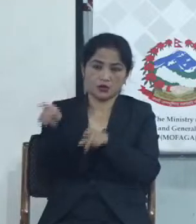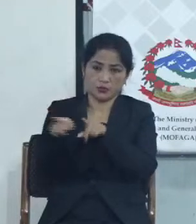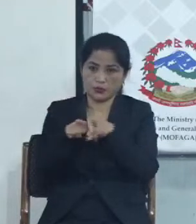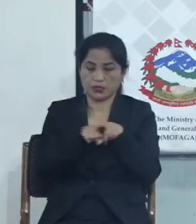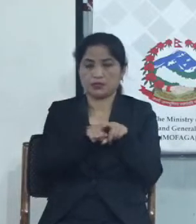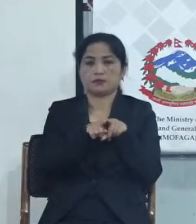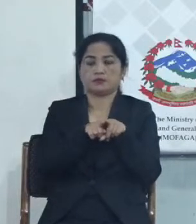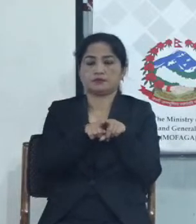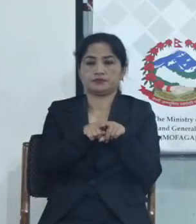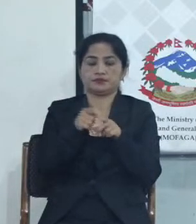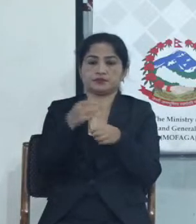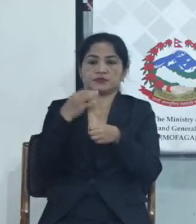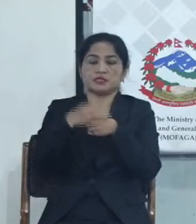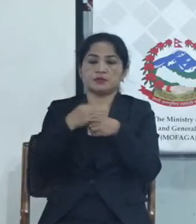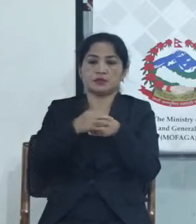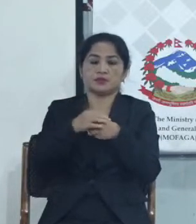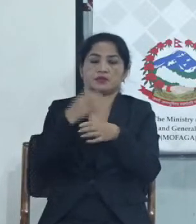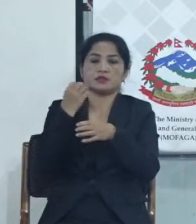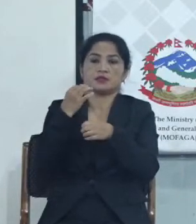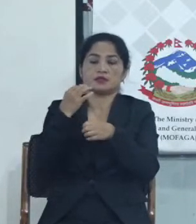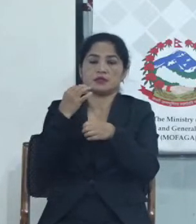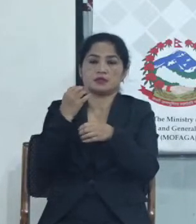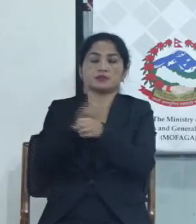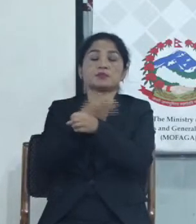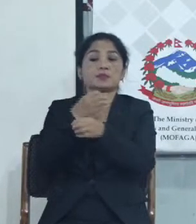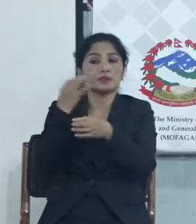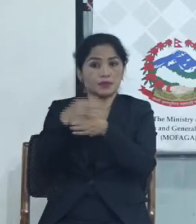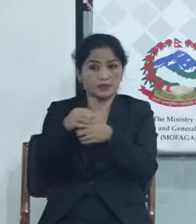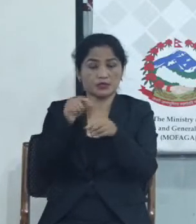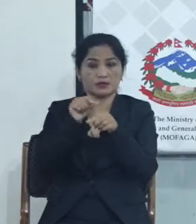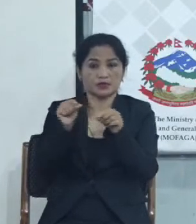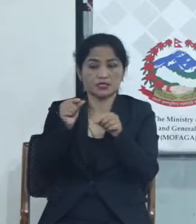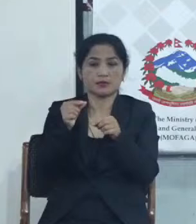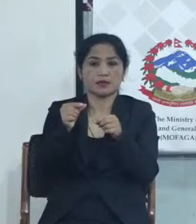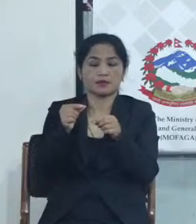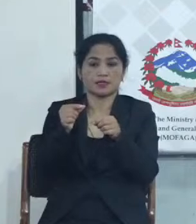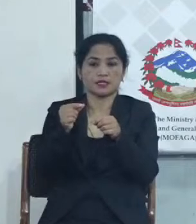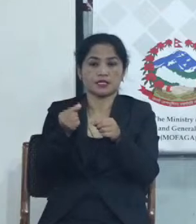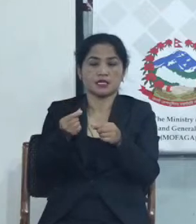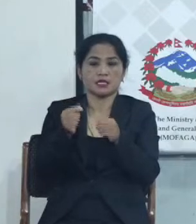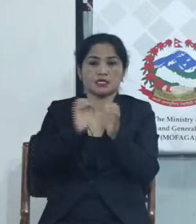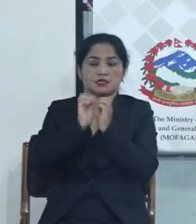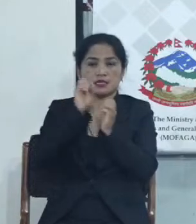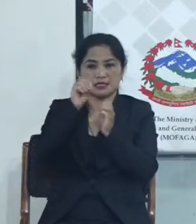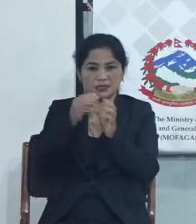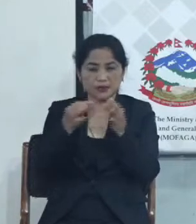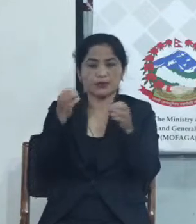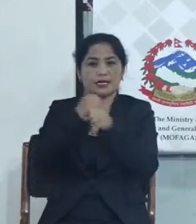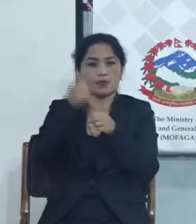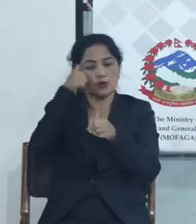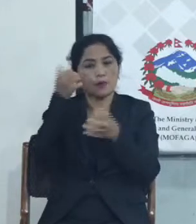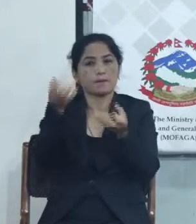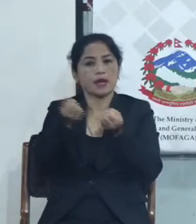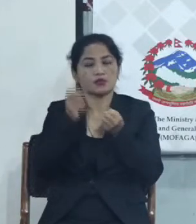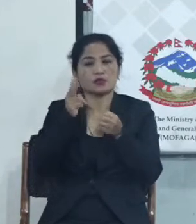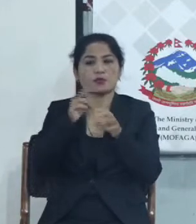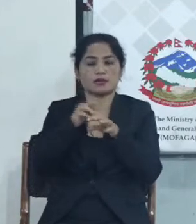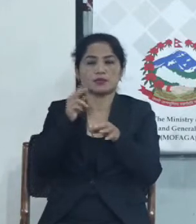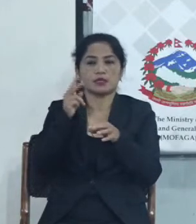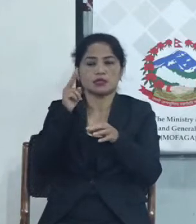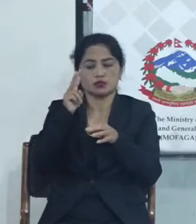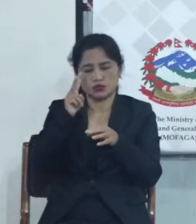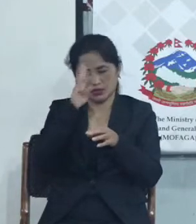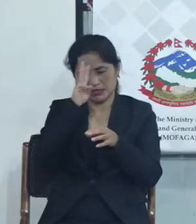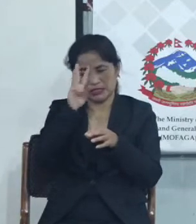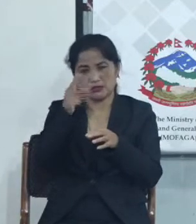in disaster management sector. So I would like to share a few incidents, then I would like to move